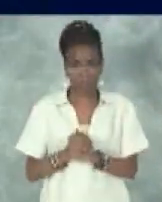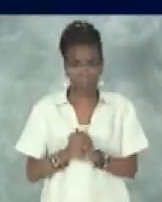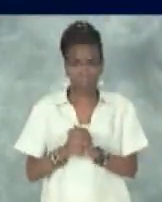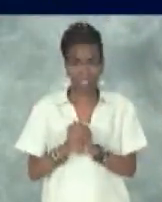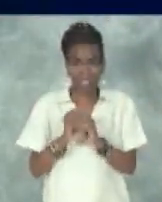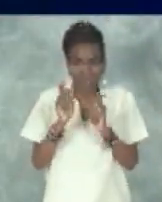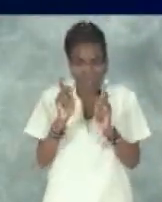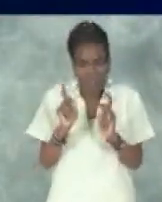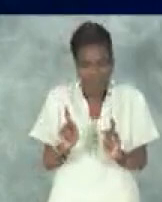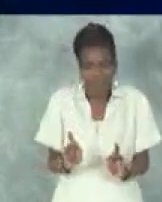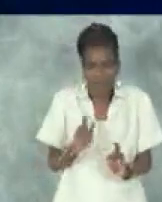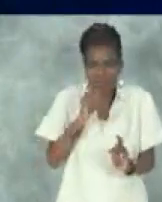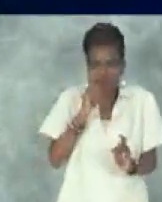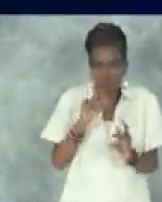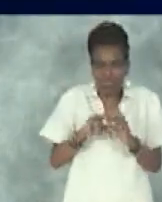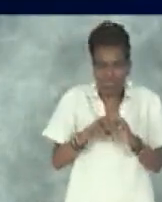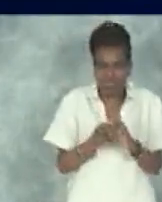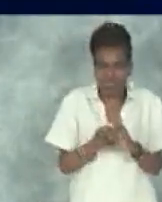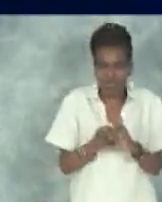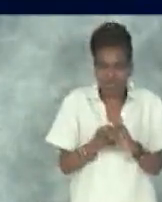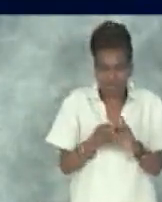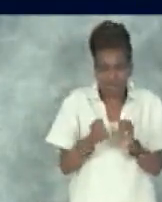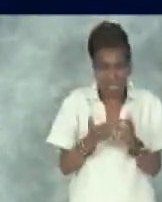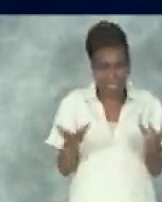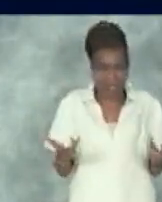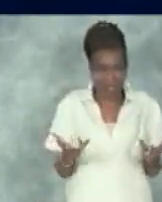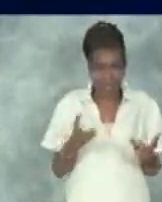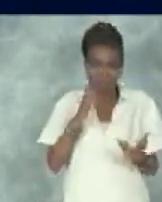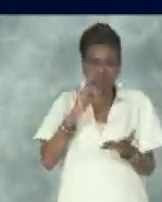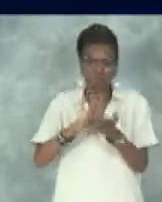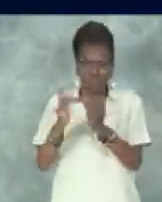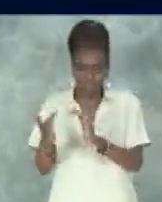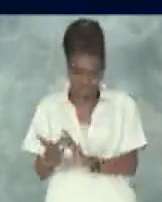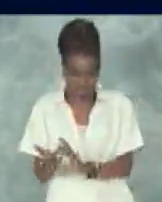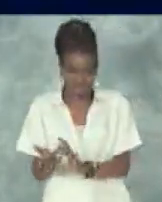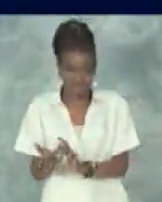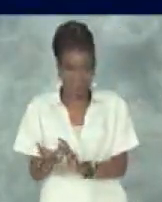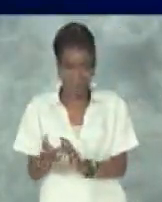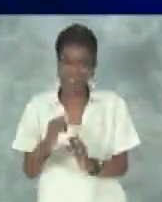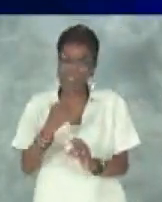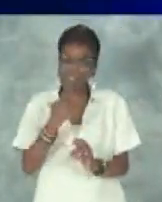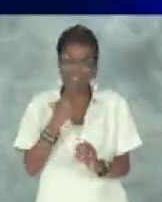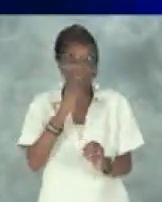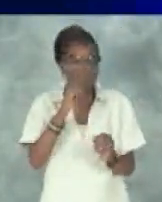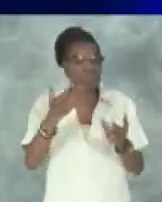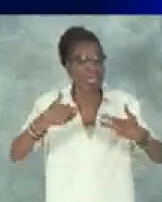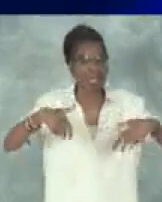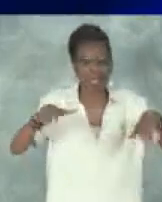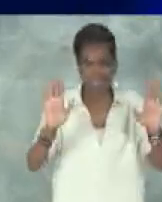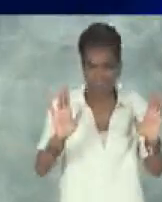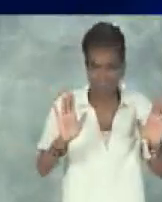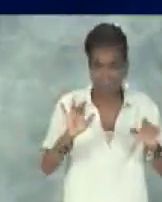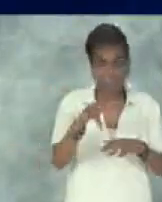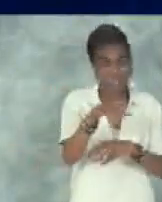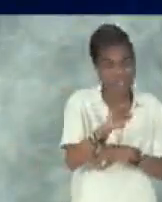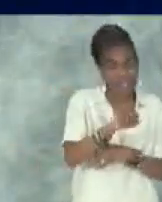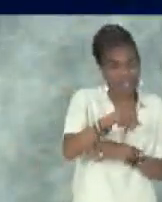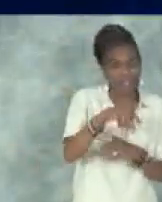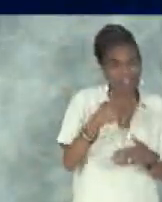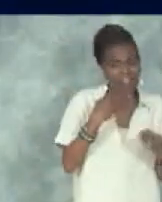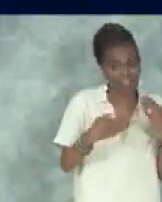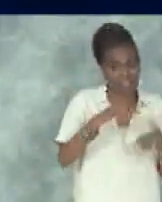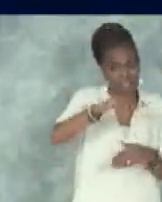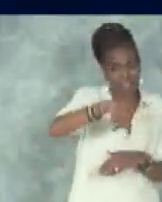He reminds them not to give up. Yes, he's thanking them for what he's thanking the Philippians for what they've done for him,